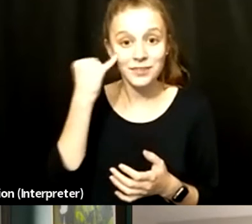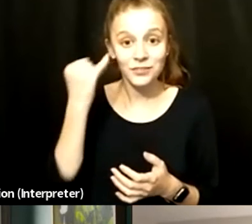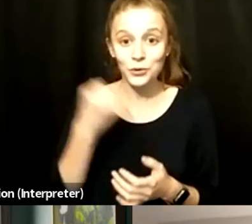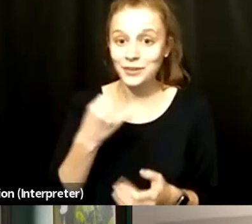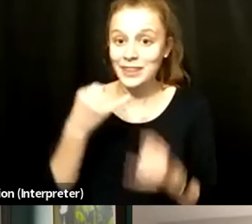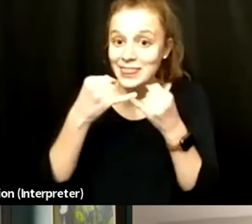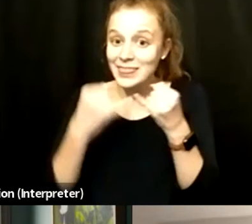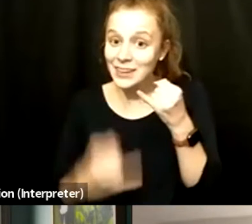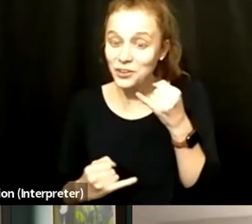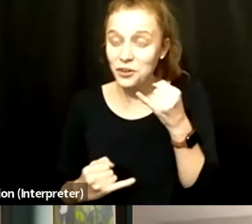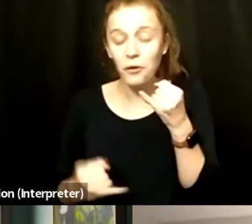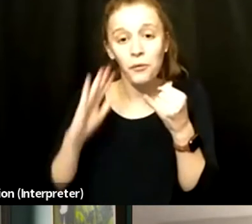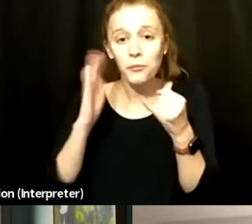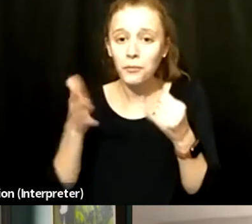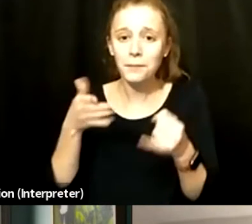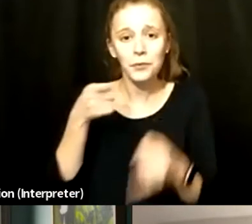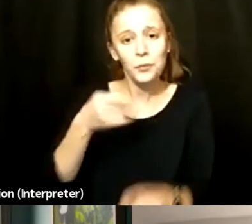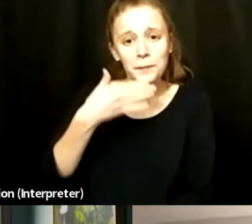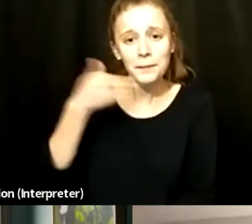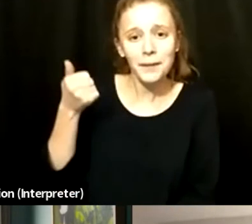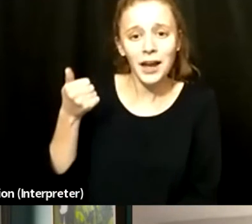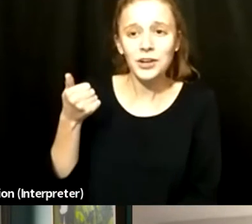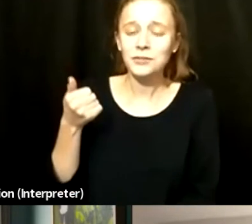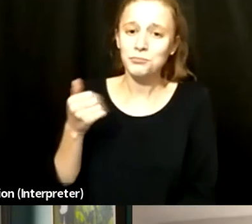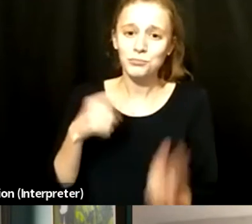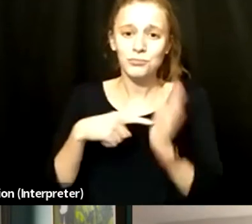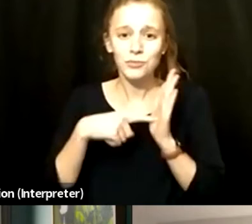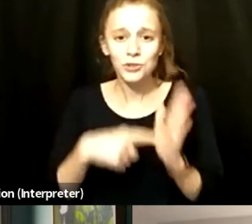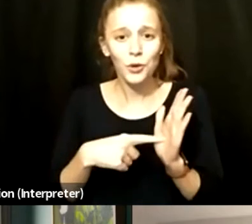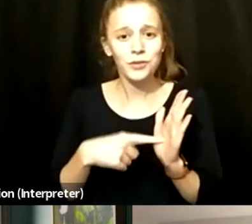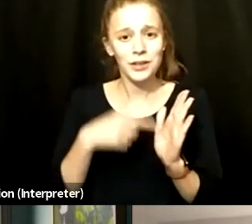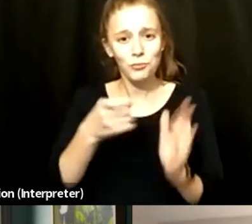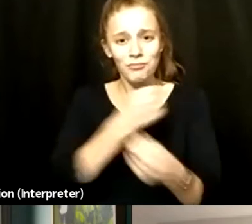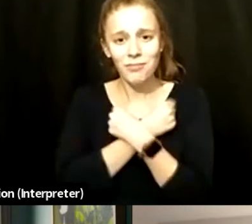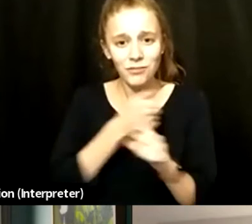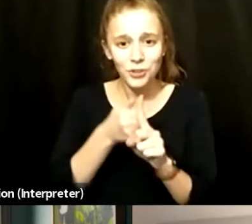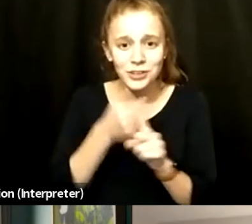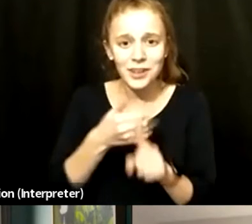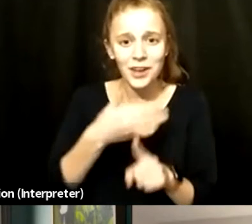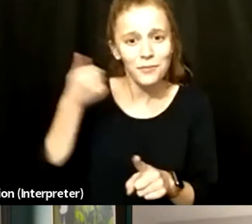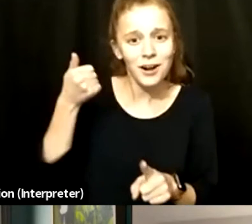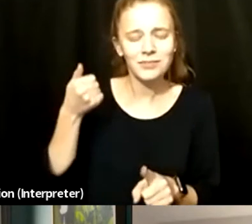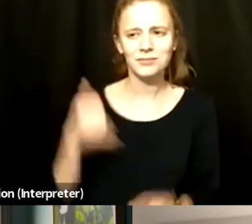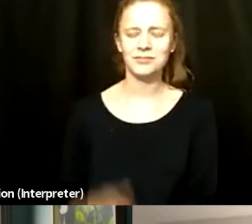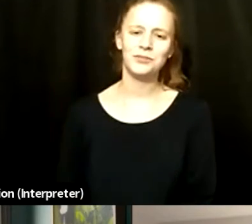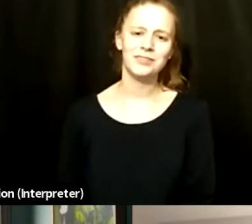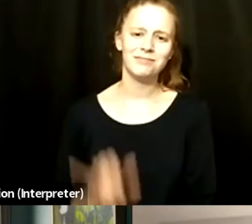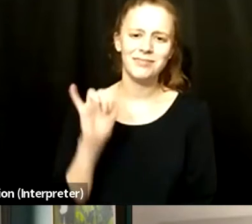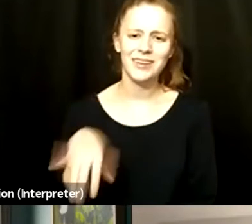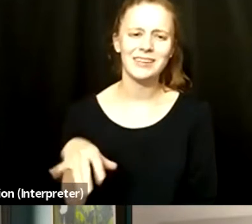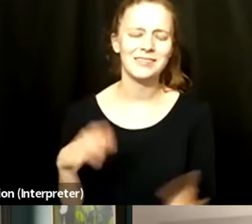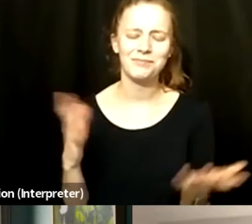much better because it'll show that you actually love yourself, and then people will love you because you love yourself, which is bull crap. Like